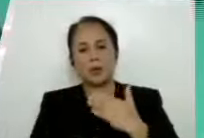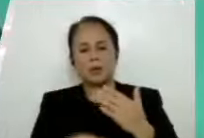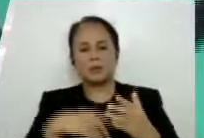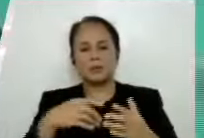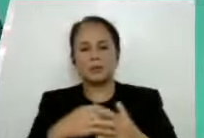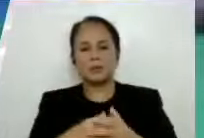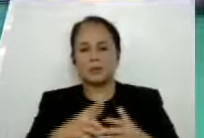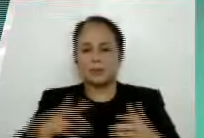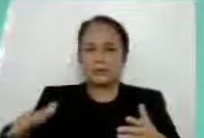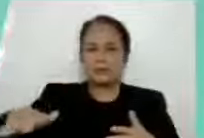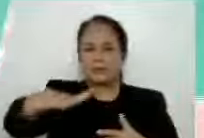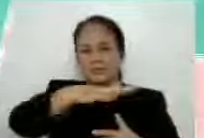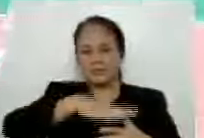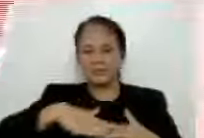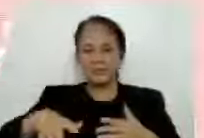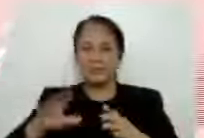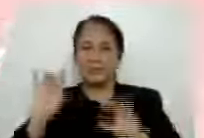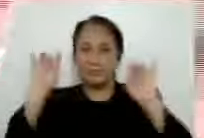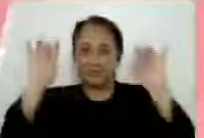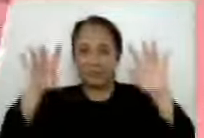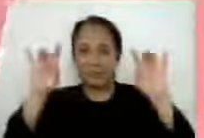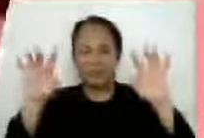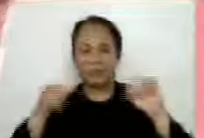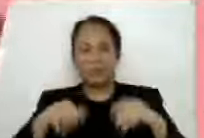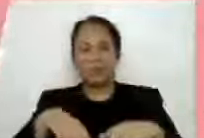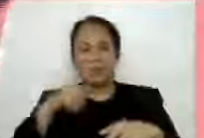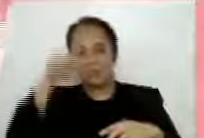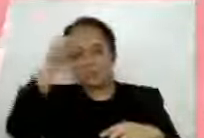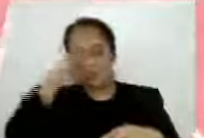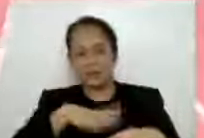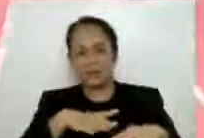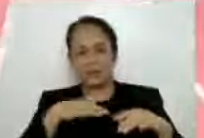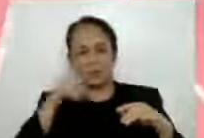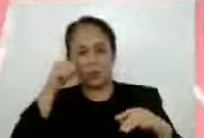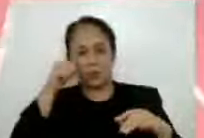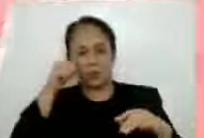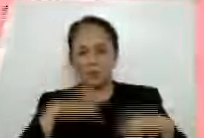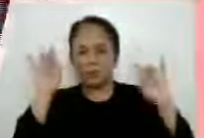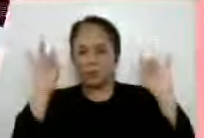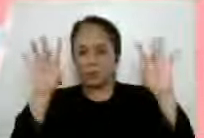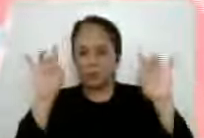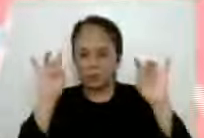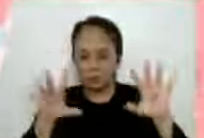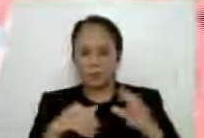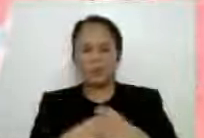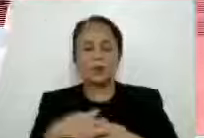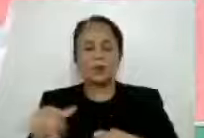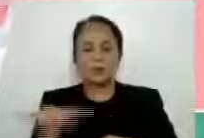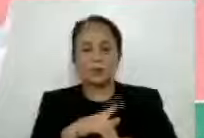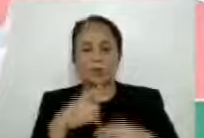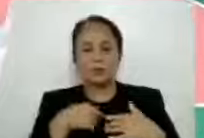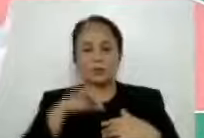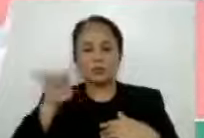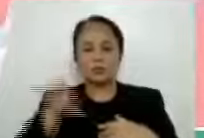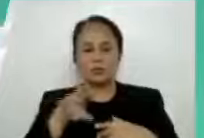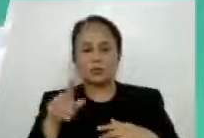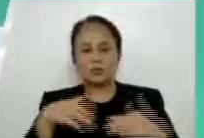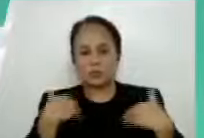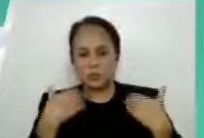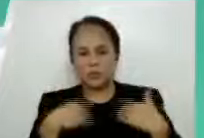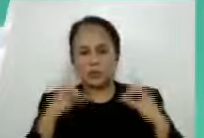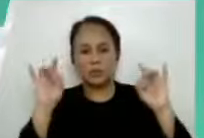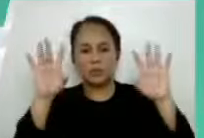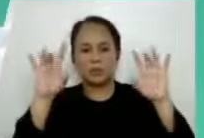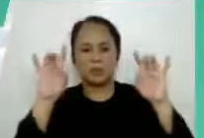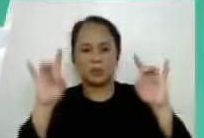return to action of our men's volleyball, women's volleyball, and also our junior teams with the volleyball fiesta.